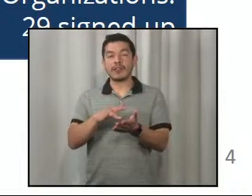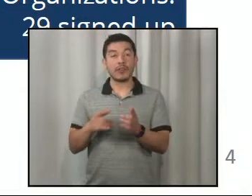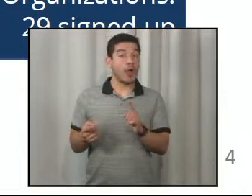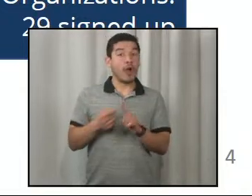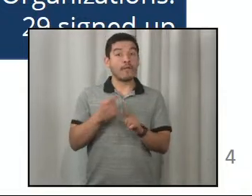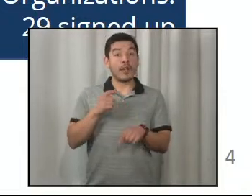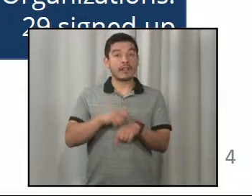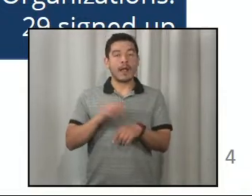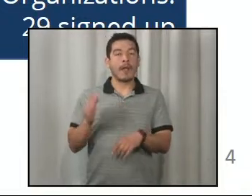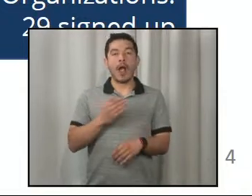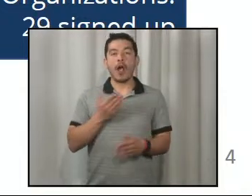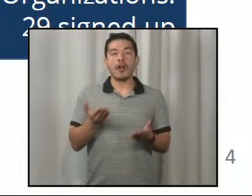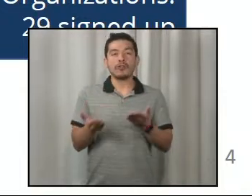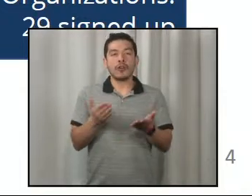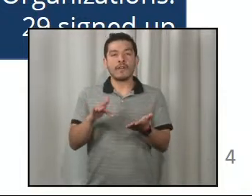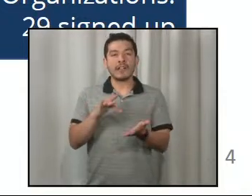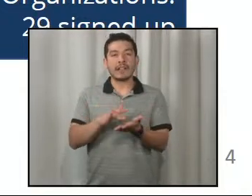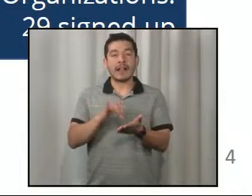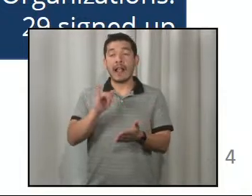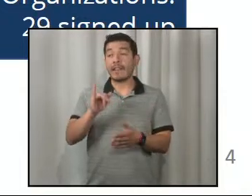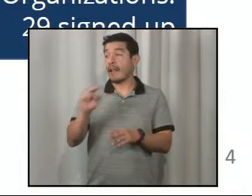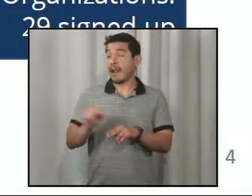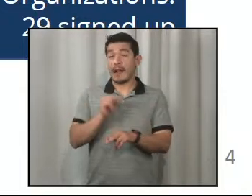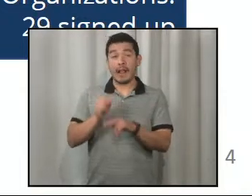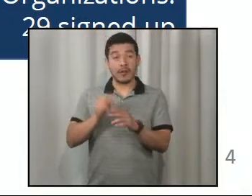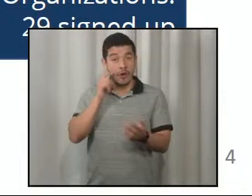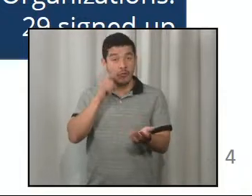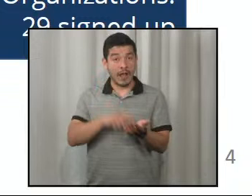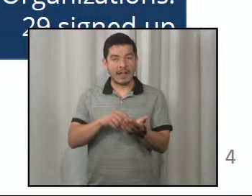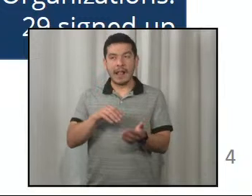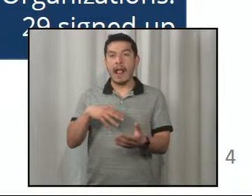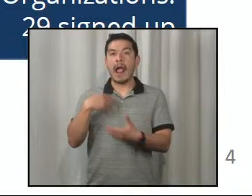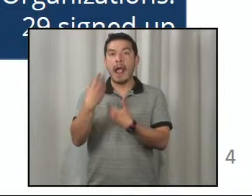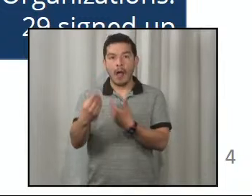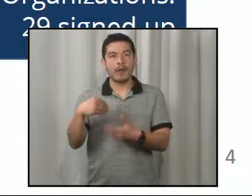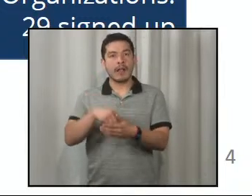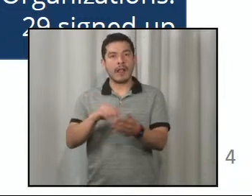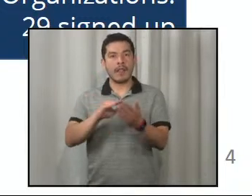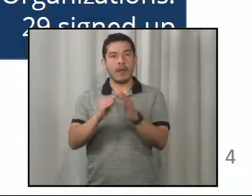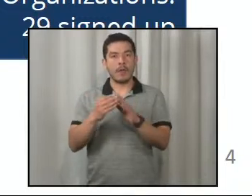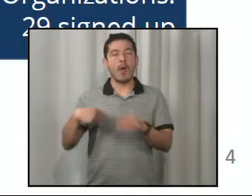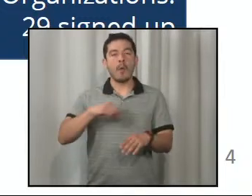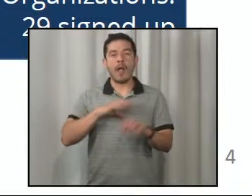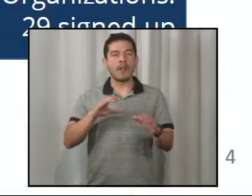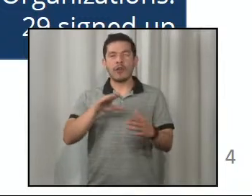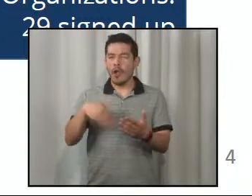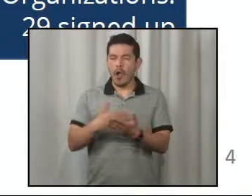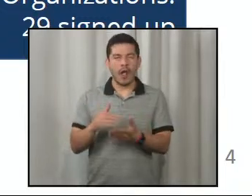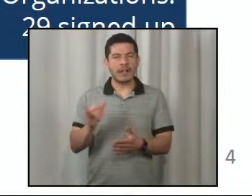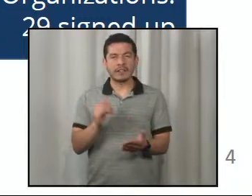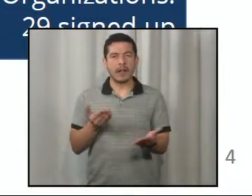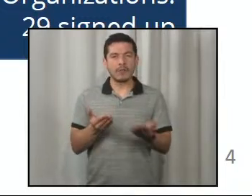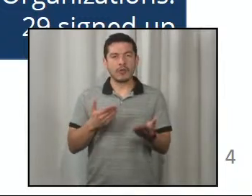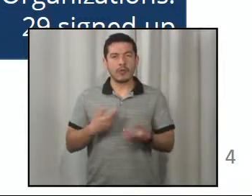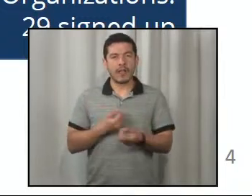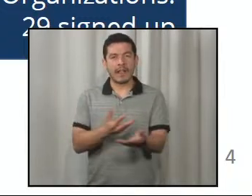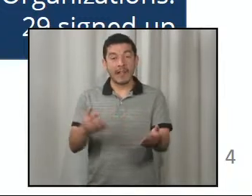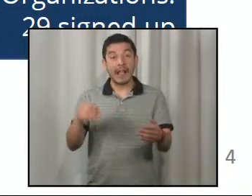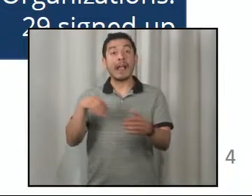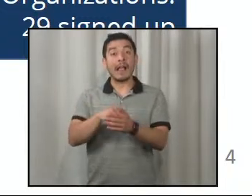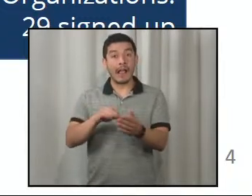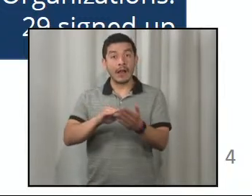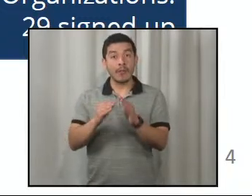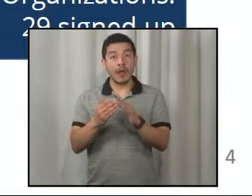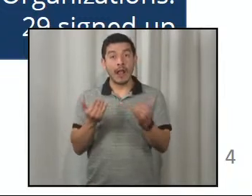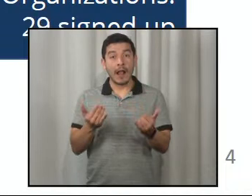our multi-service center, which is nationally recognized, out into the community. So we can do just about all the same services out in the community now